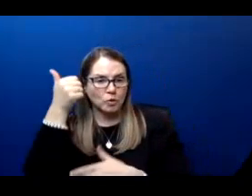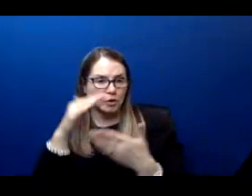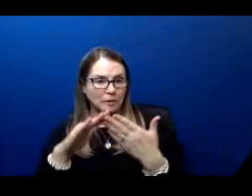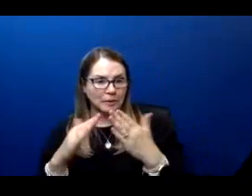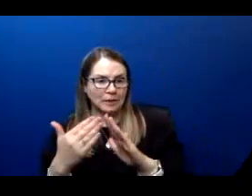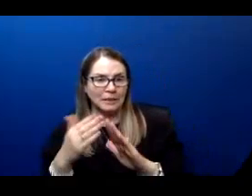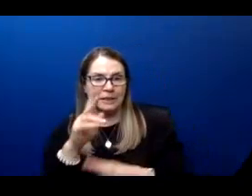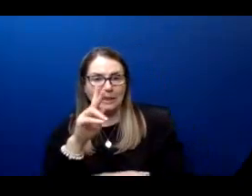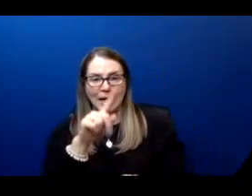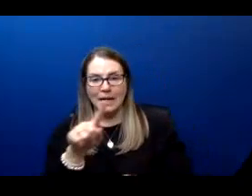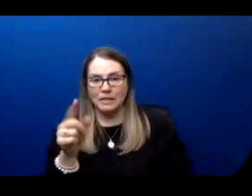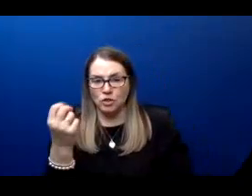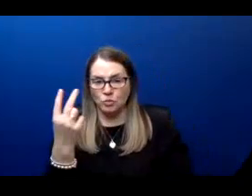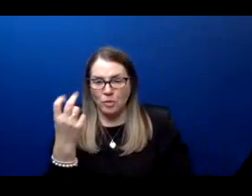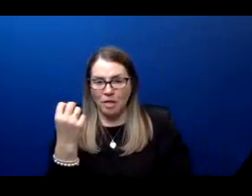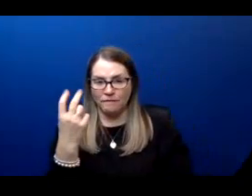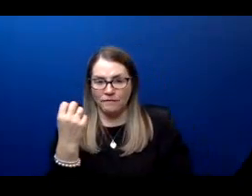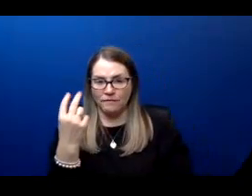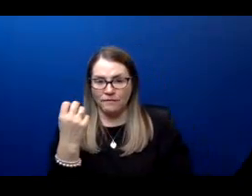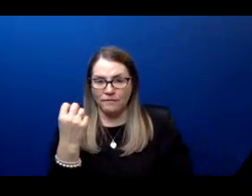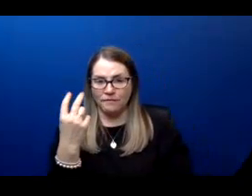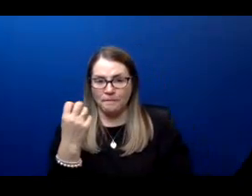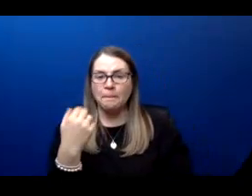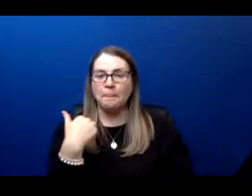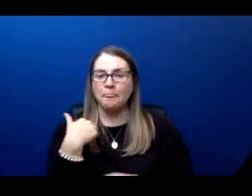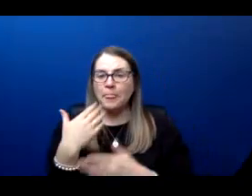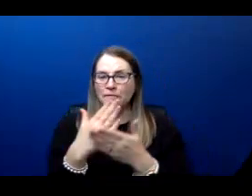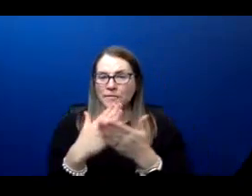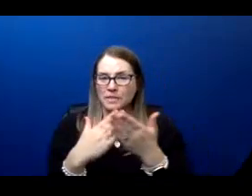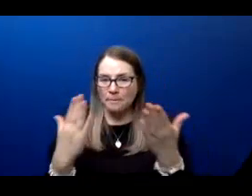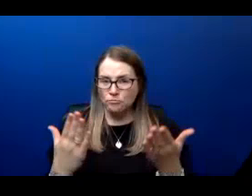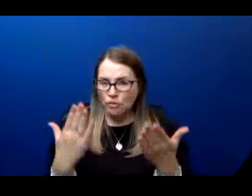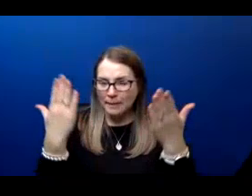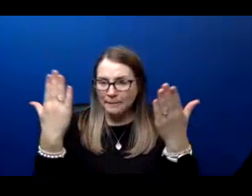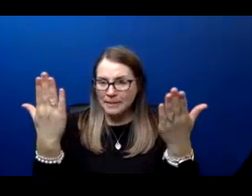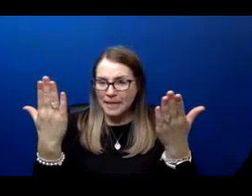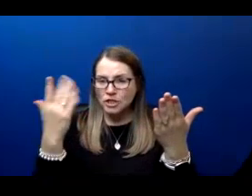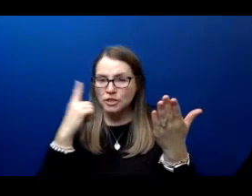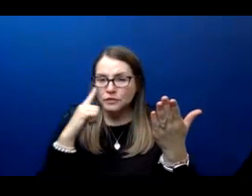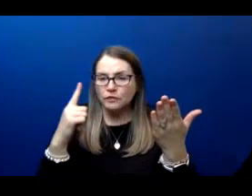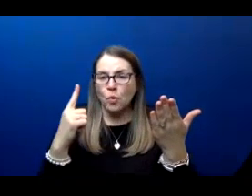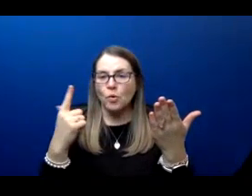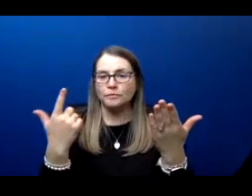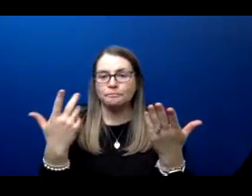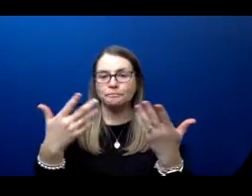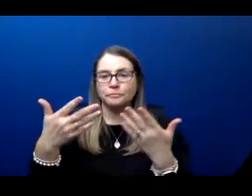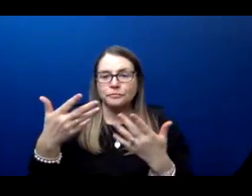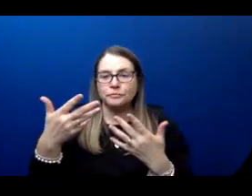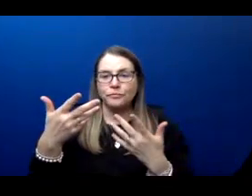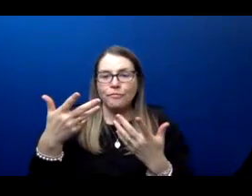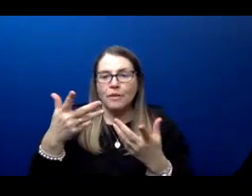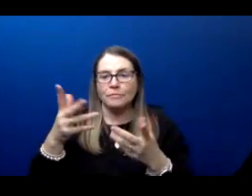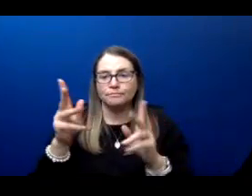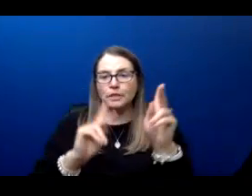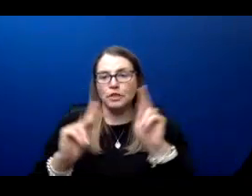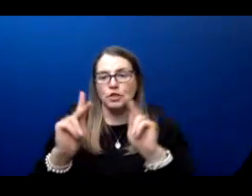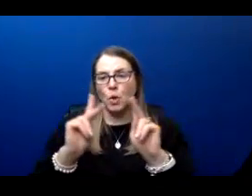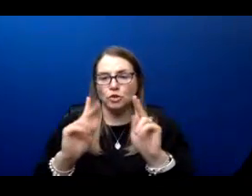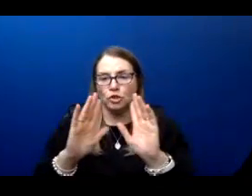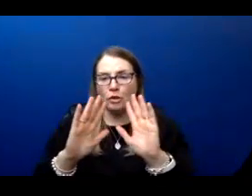through 12. And then I have some recommendations on the social level. These are recommendations that address broader